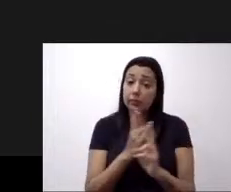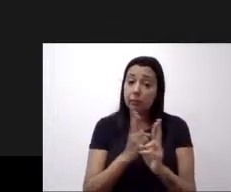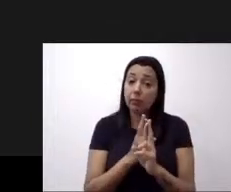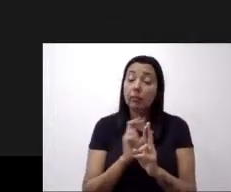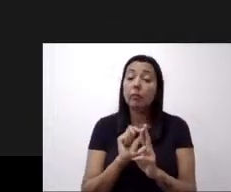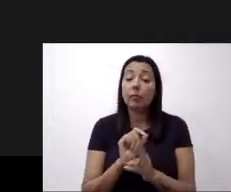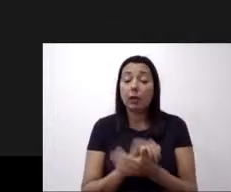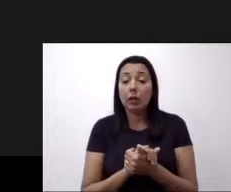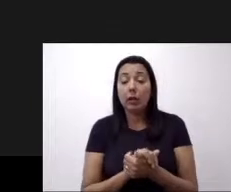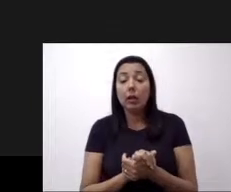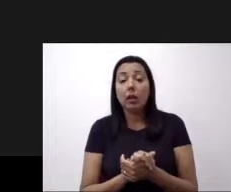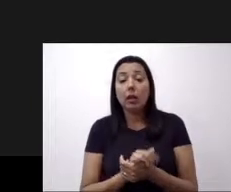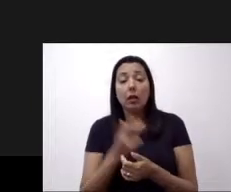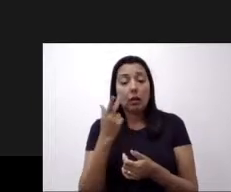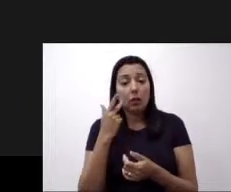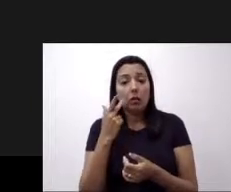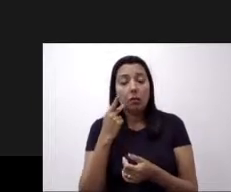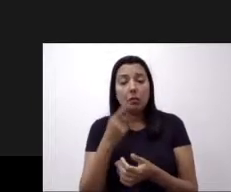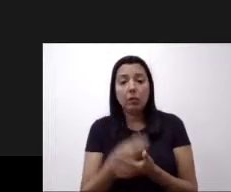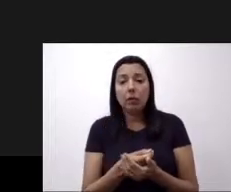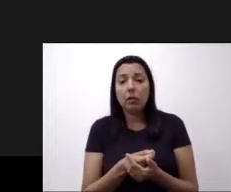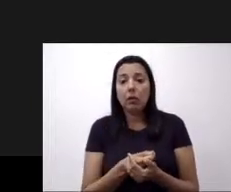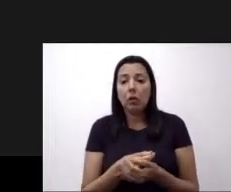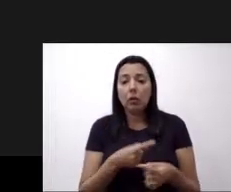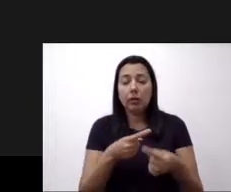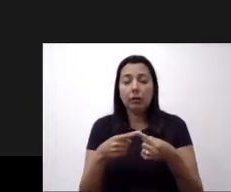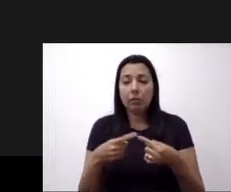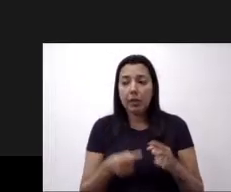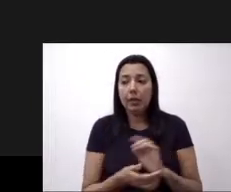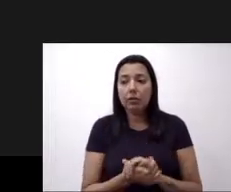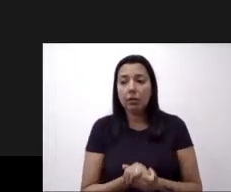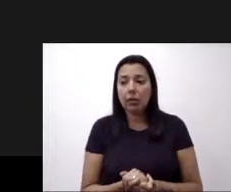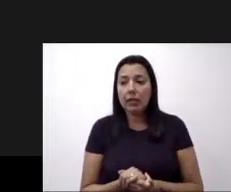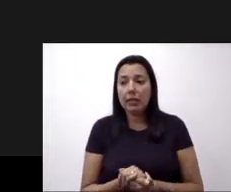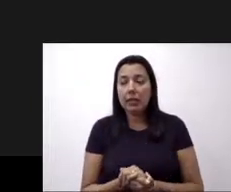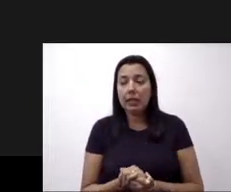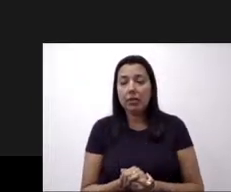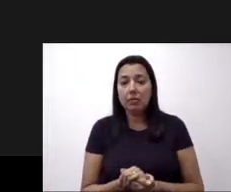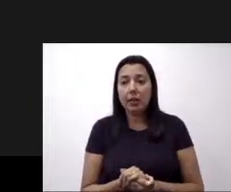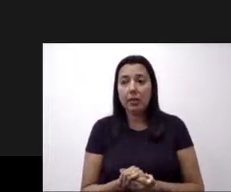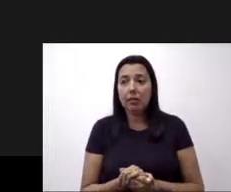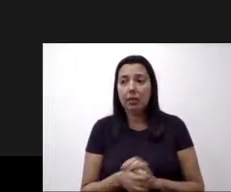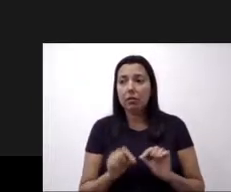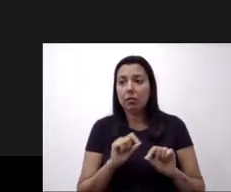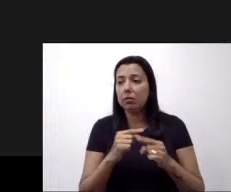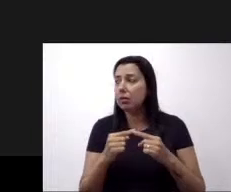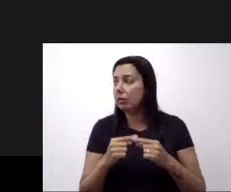this institutionalization process of equality policies.